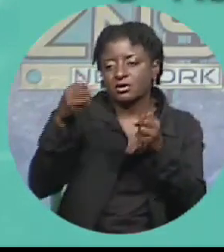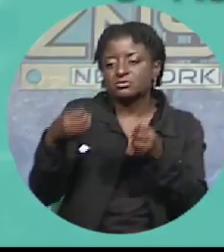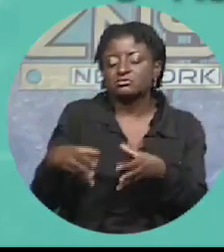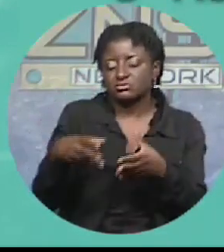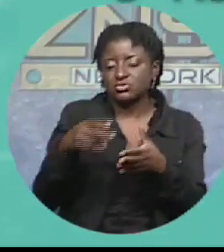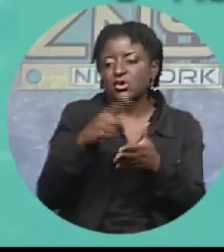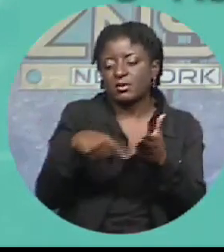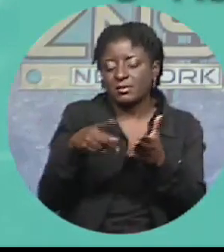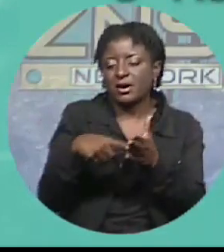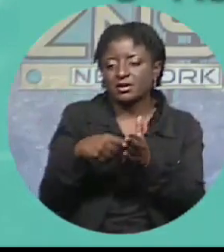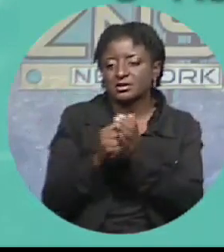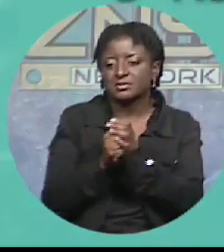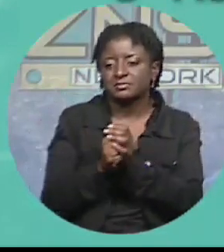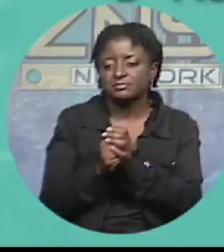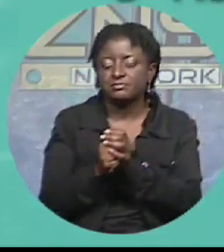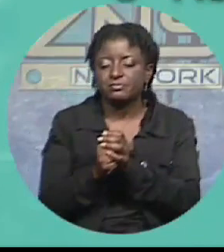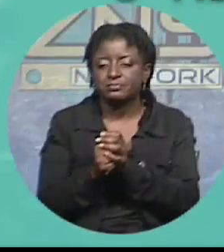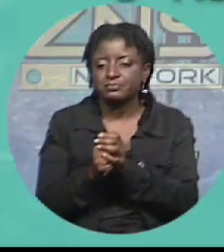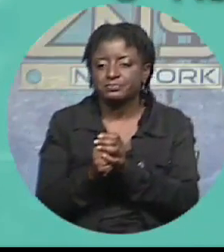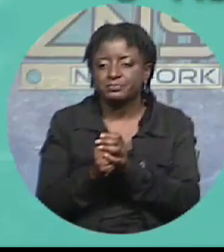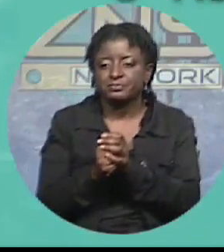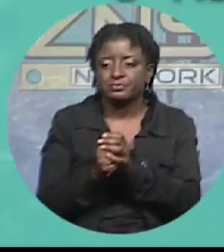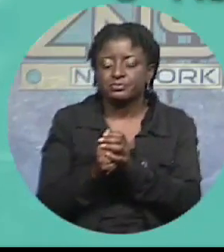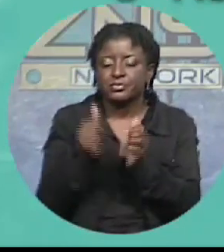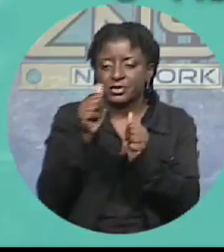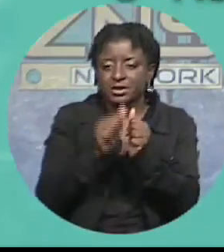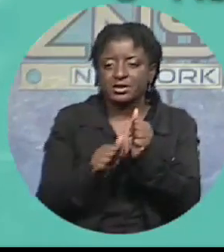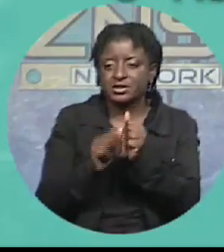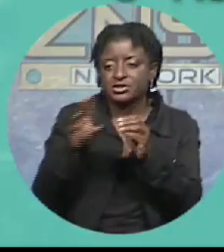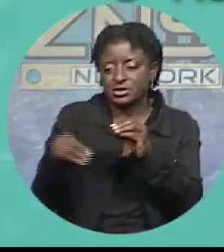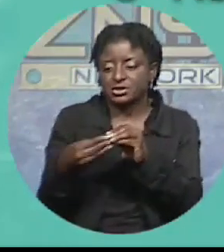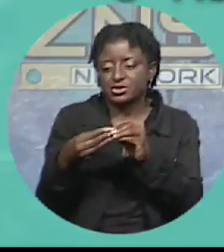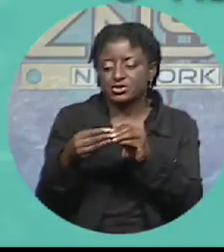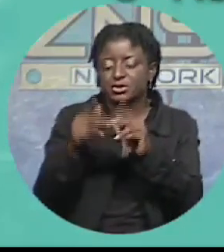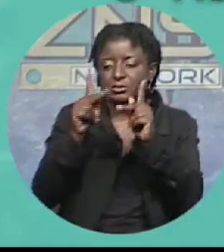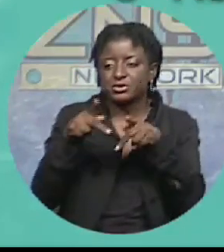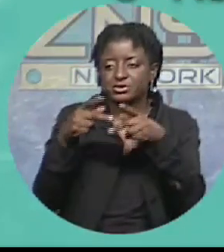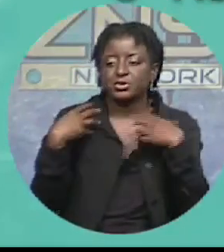to wear cloth, and each additional person wearing cloth will result in a 1-point deduction.